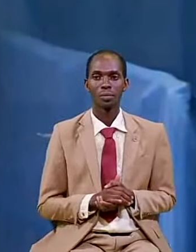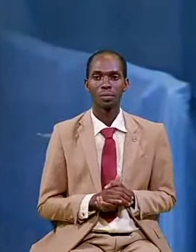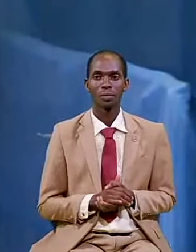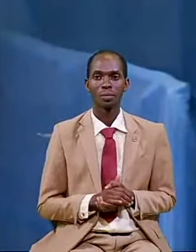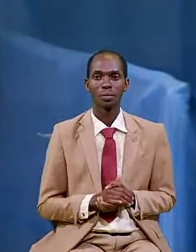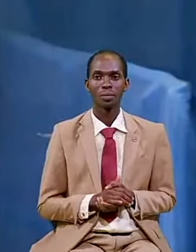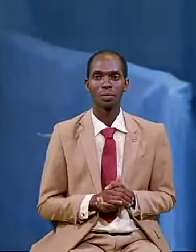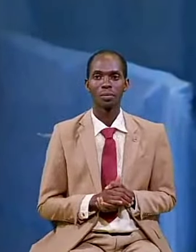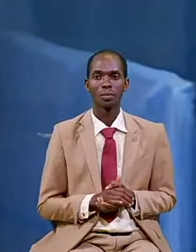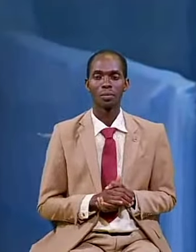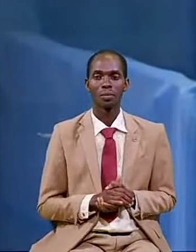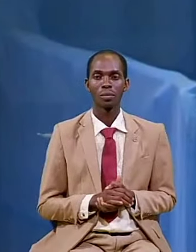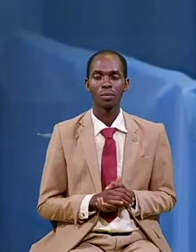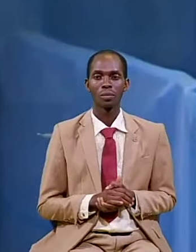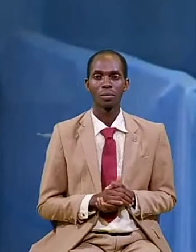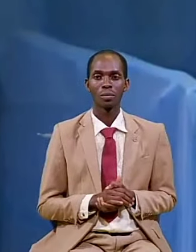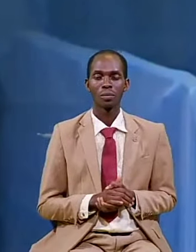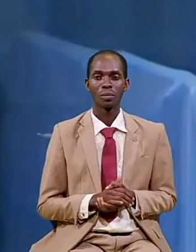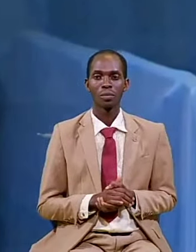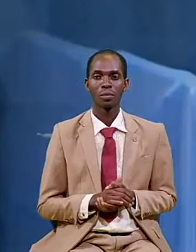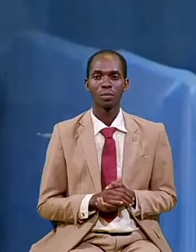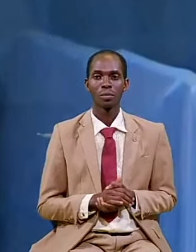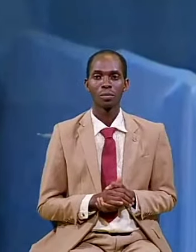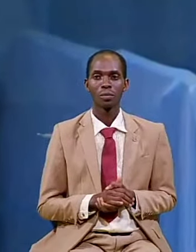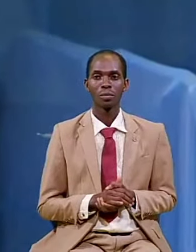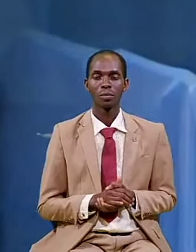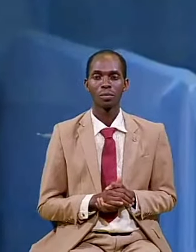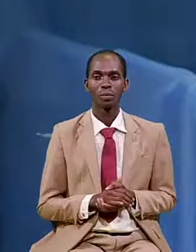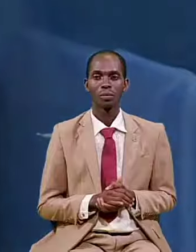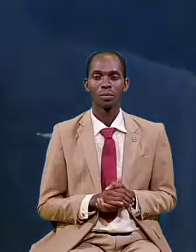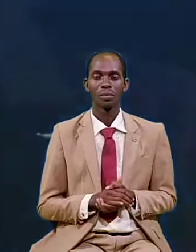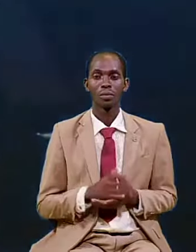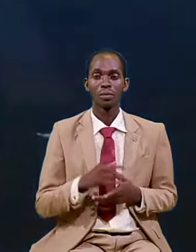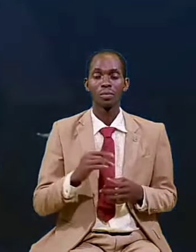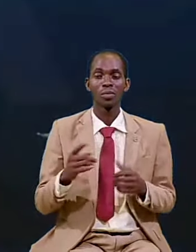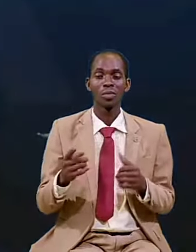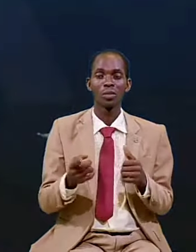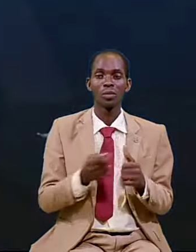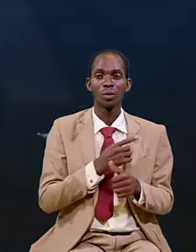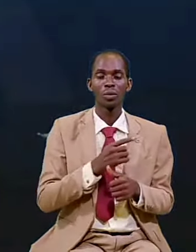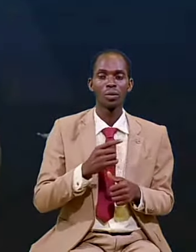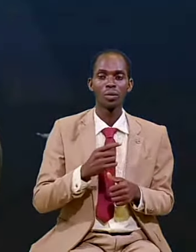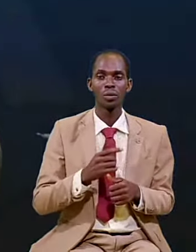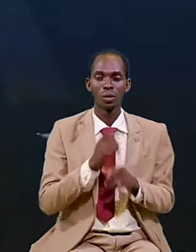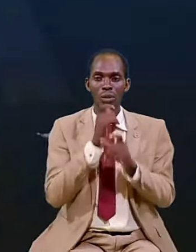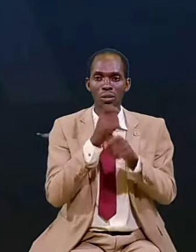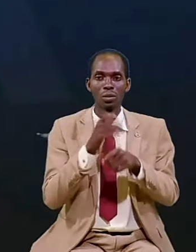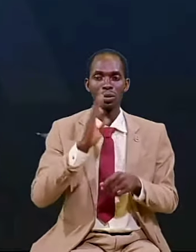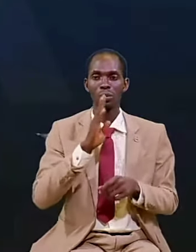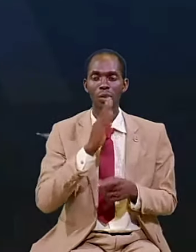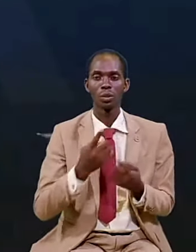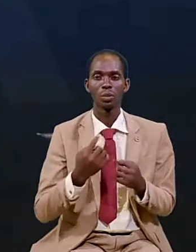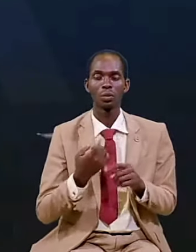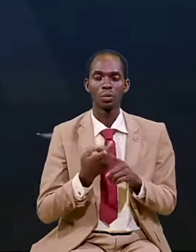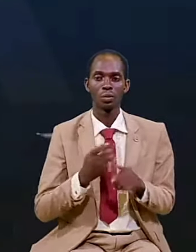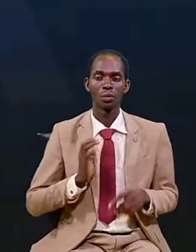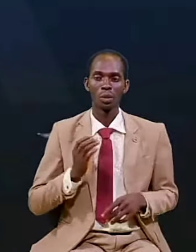The first one is going to come from our Royal